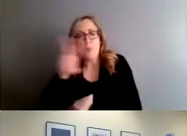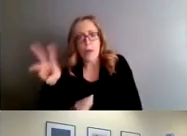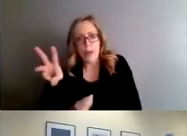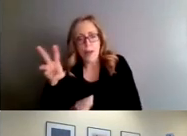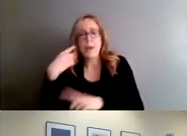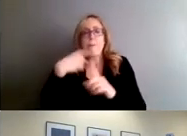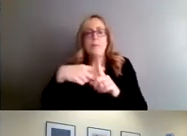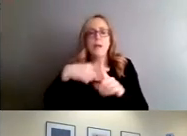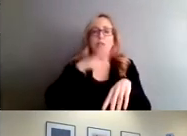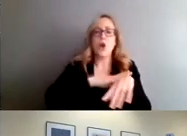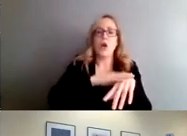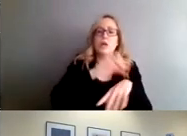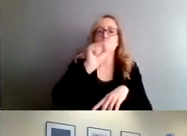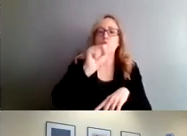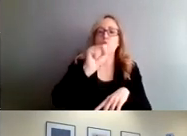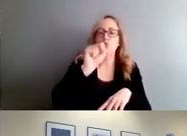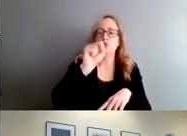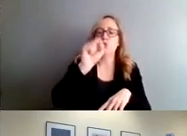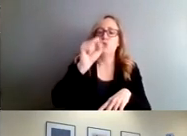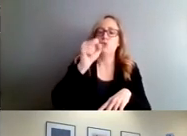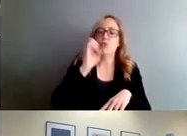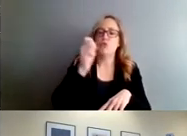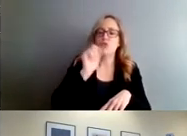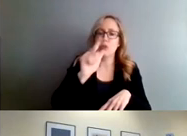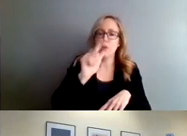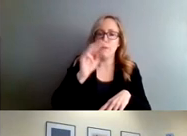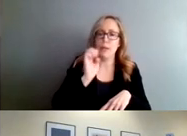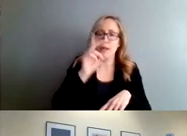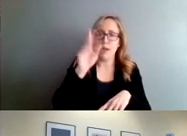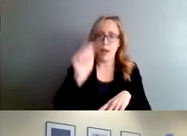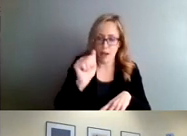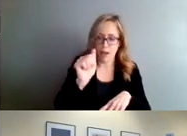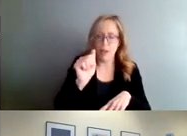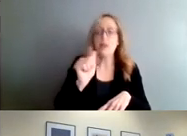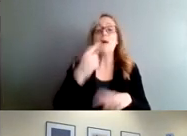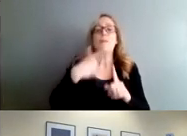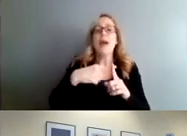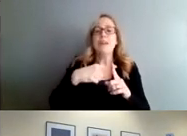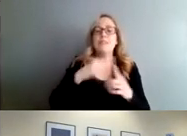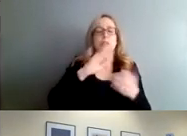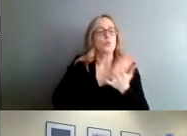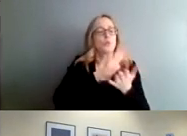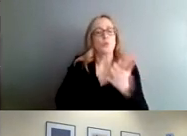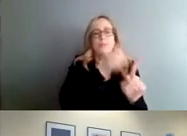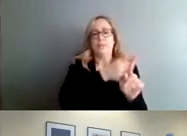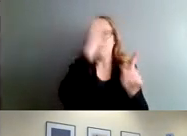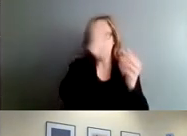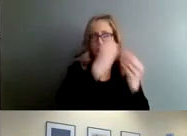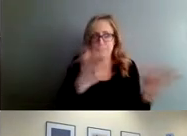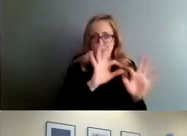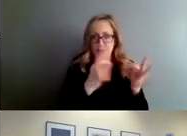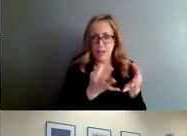social media platforms, as well as communicated by the school communities. And I know a few